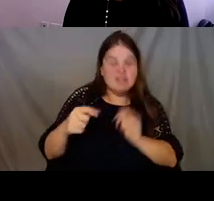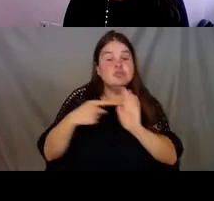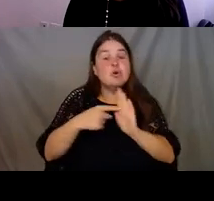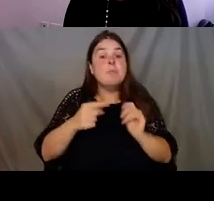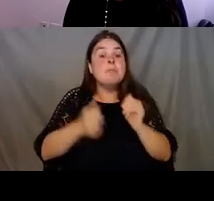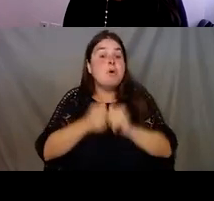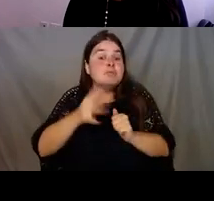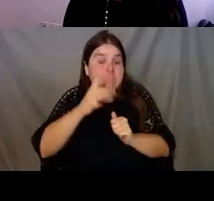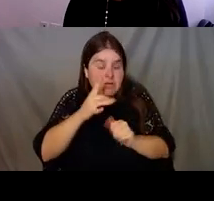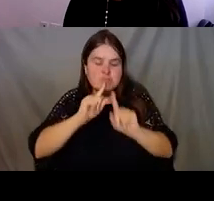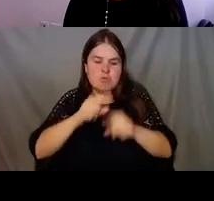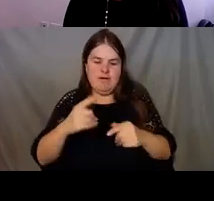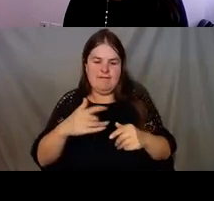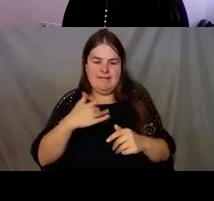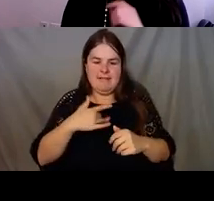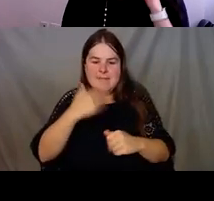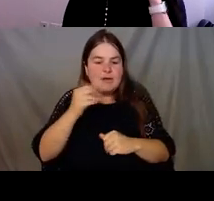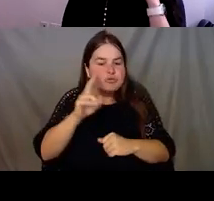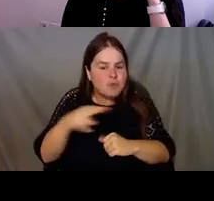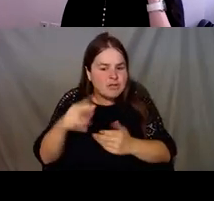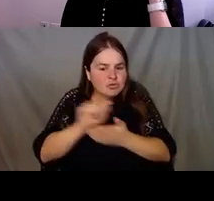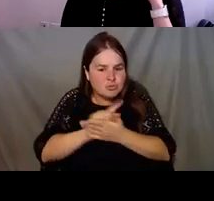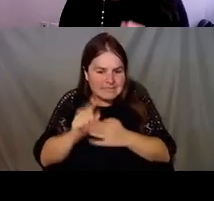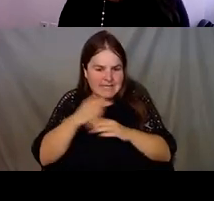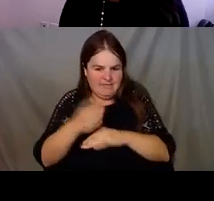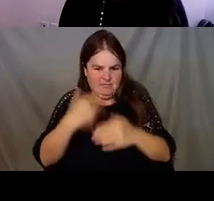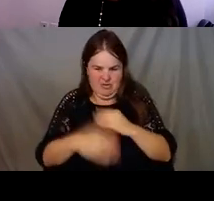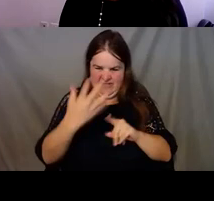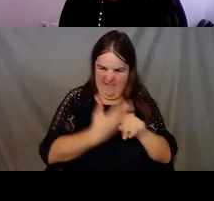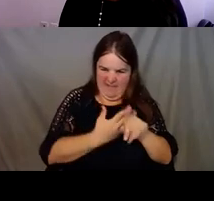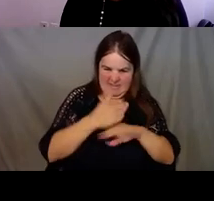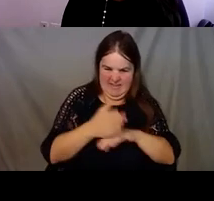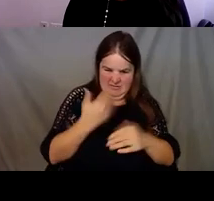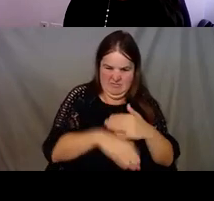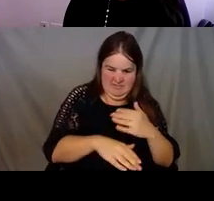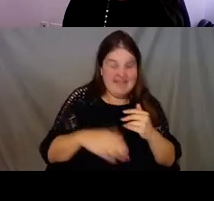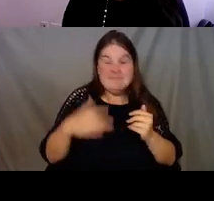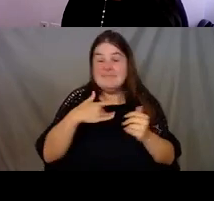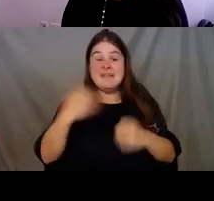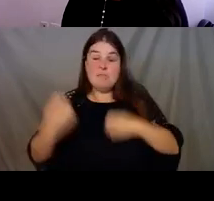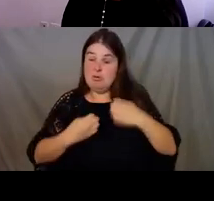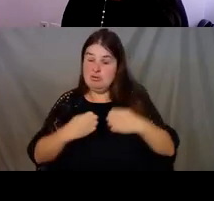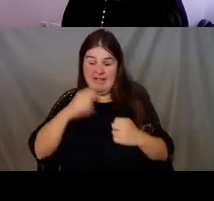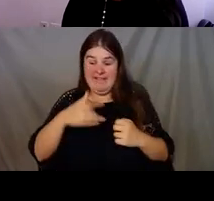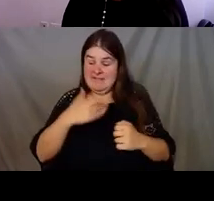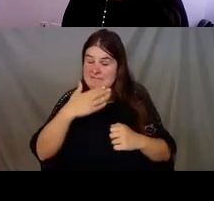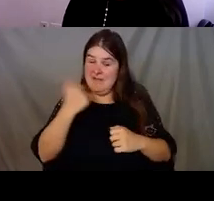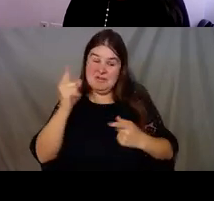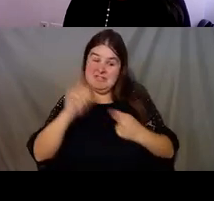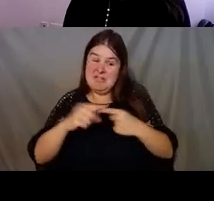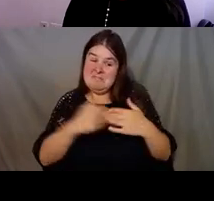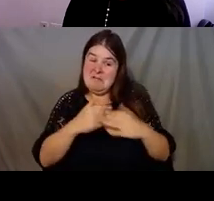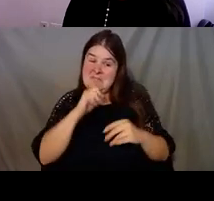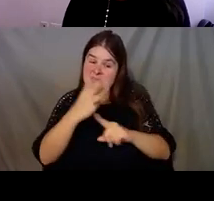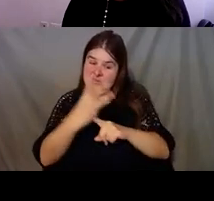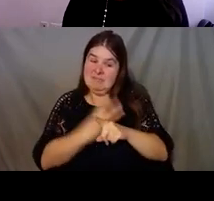better 22 weeks post-birth. And on average, they didn't feel emotionally better until the baby was about 6 months of age.